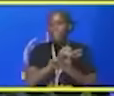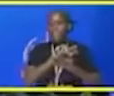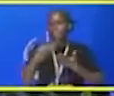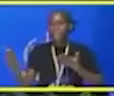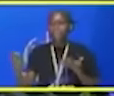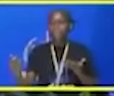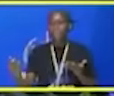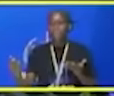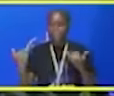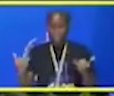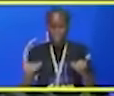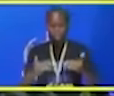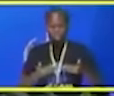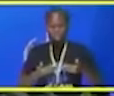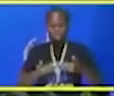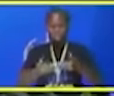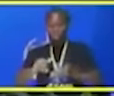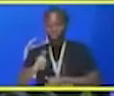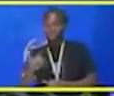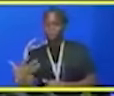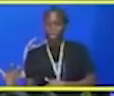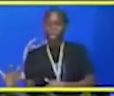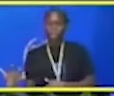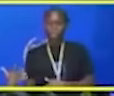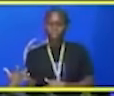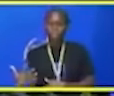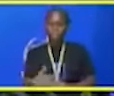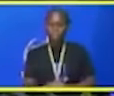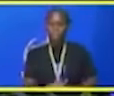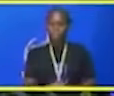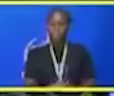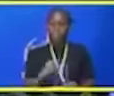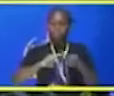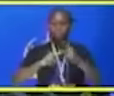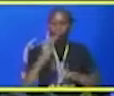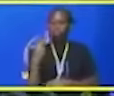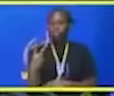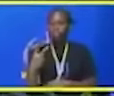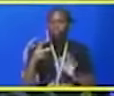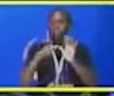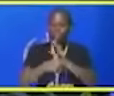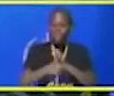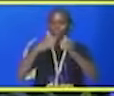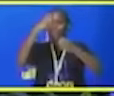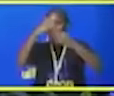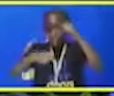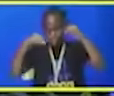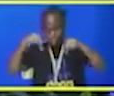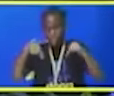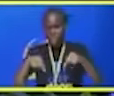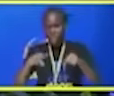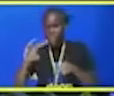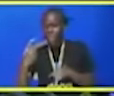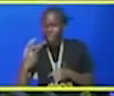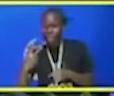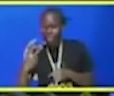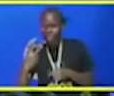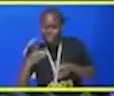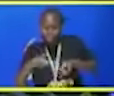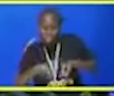Let me introduce number two and then we wrap up for tonight. God bless you. What is the second dimension to knowing